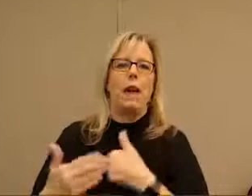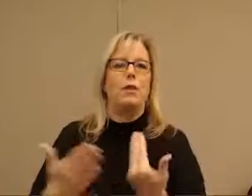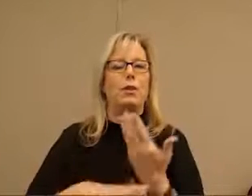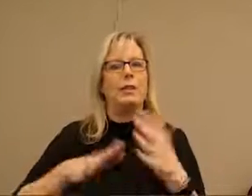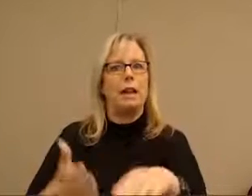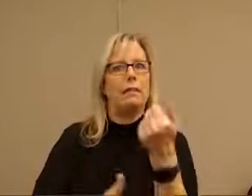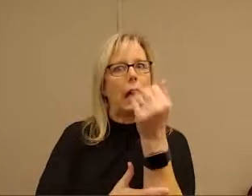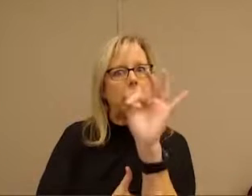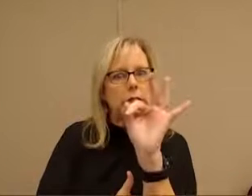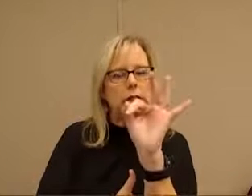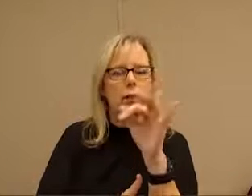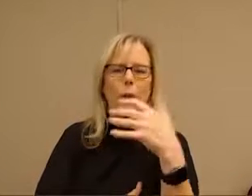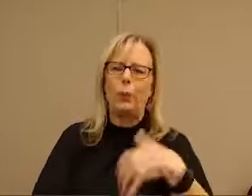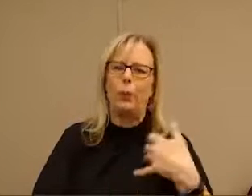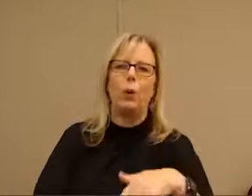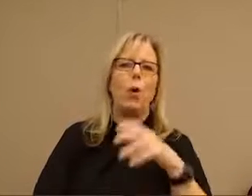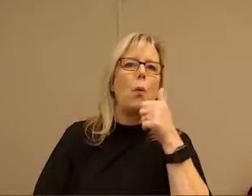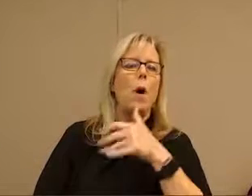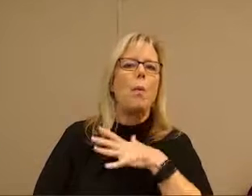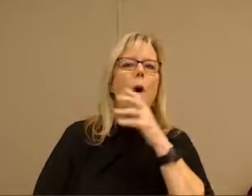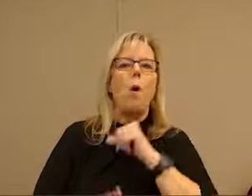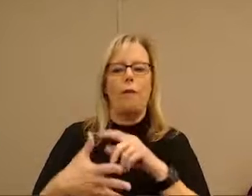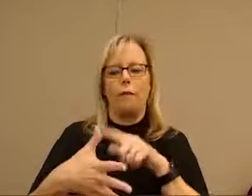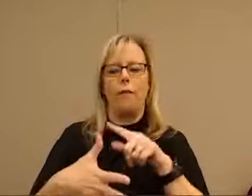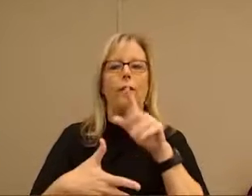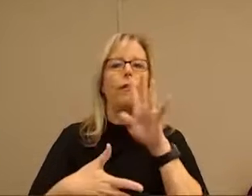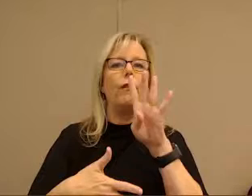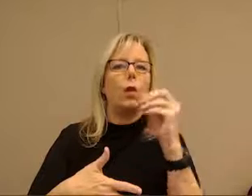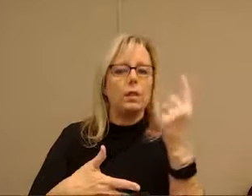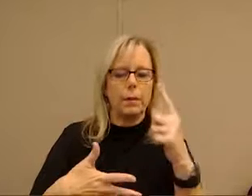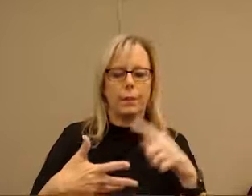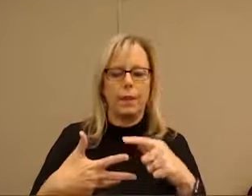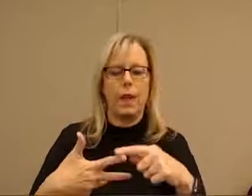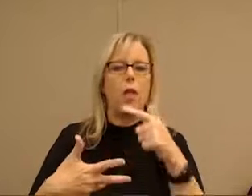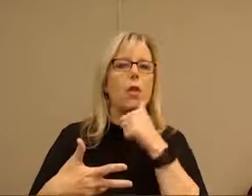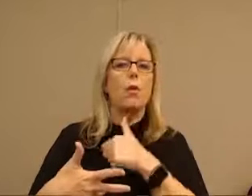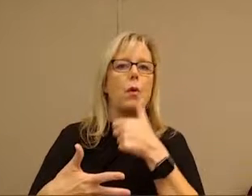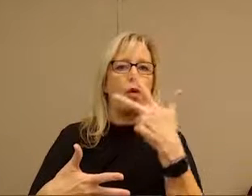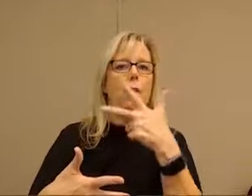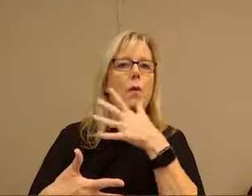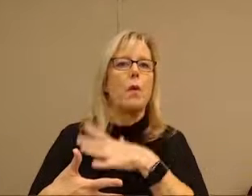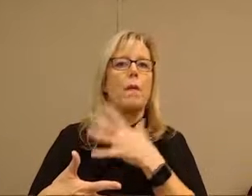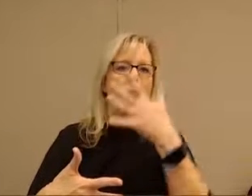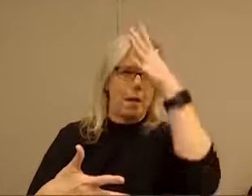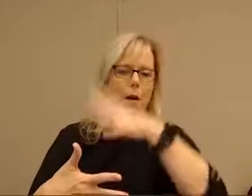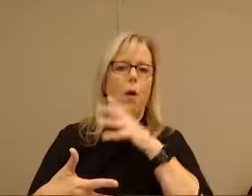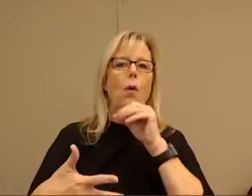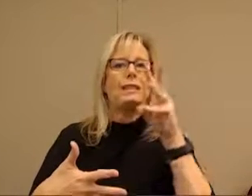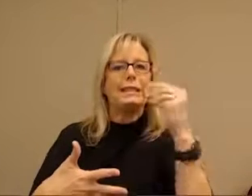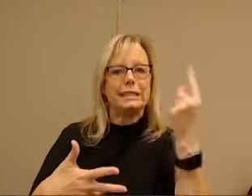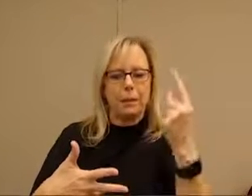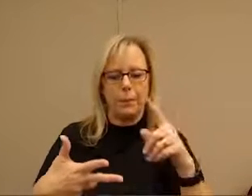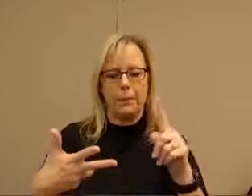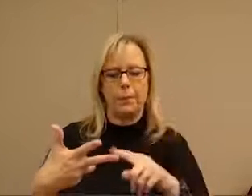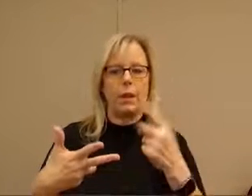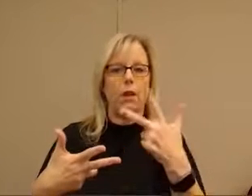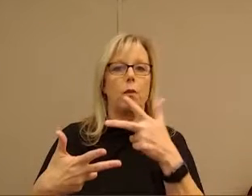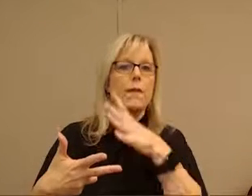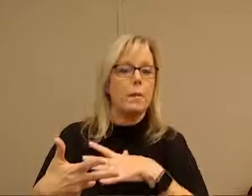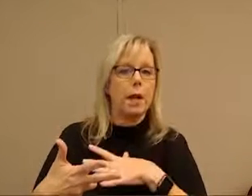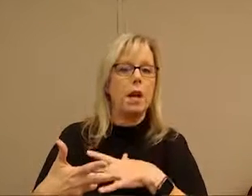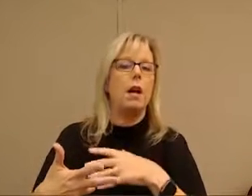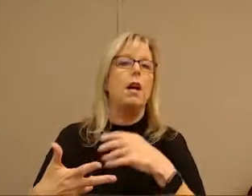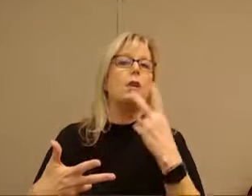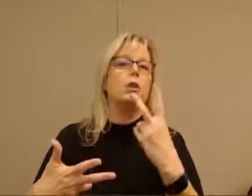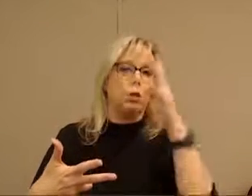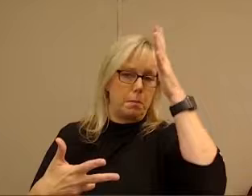to report today. We have a female in her 40s, 3 females and 5 males in their 60s. 3 females and